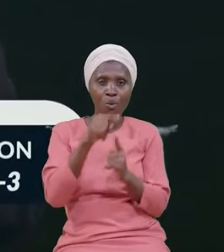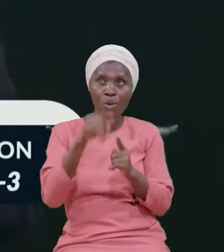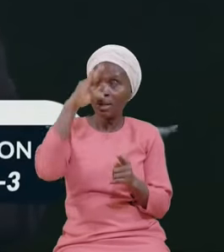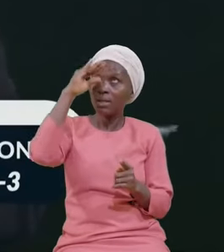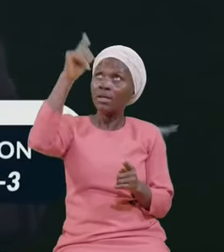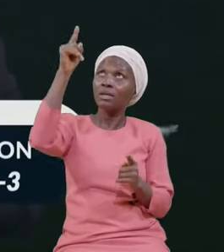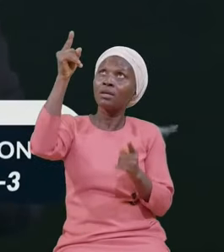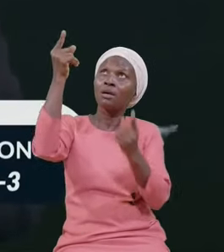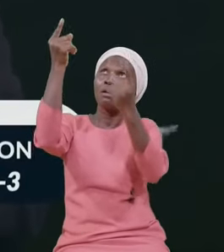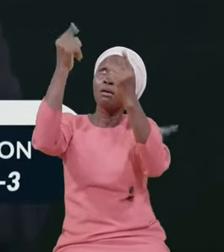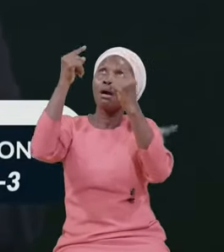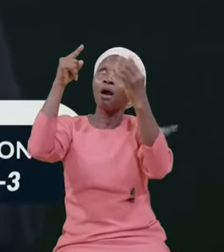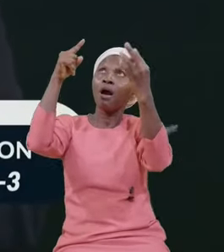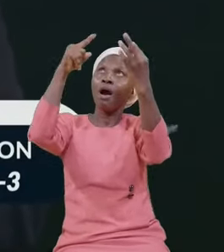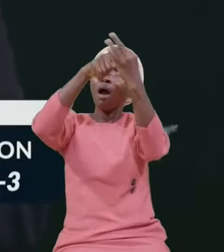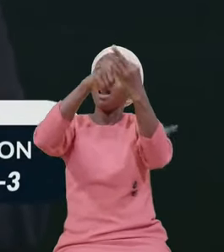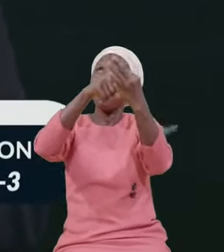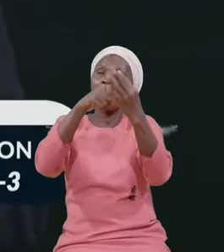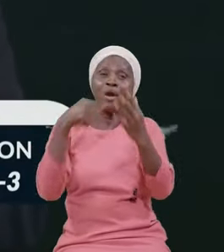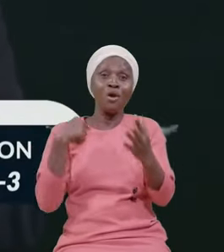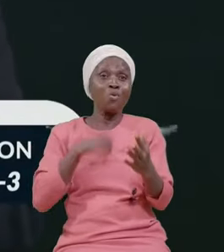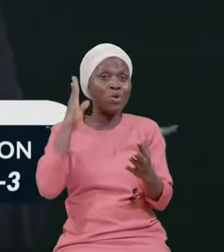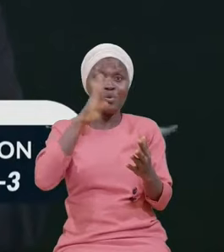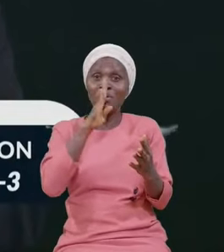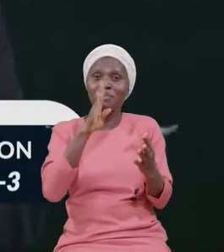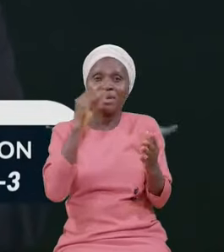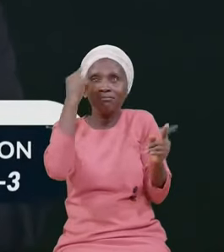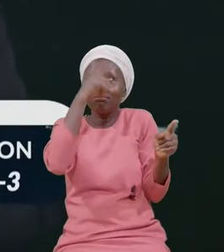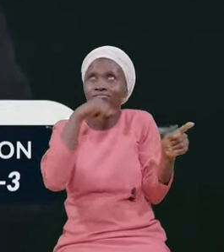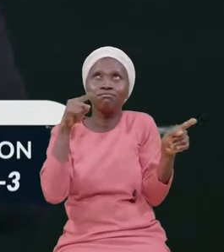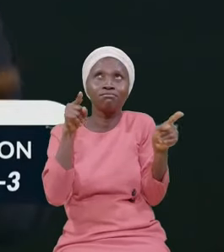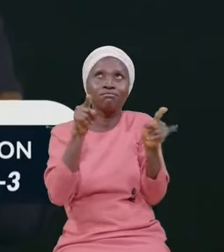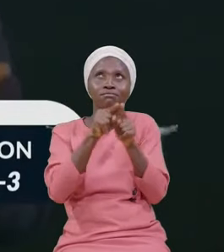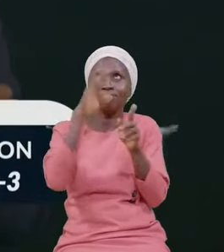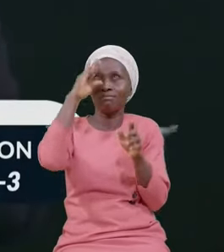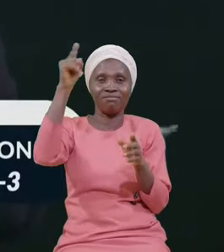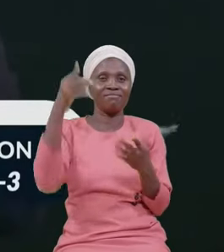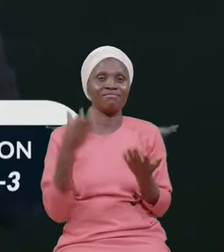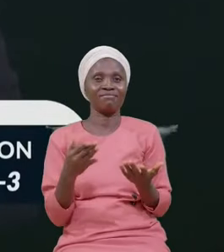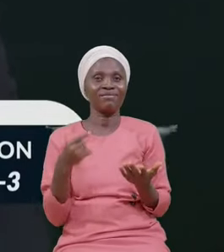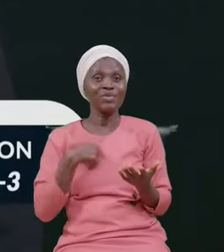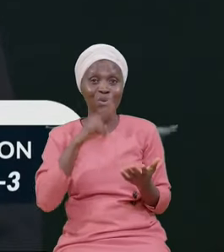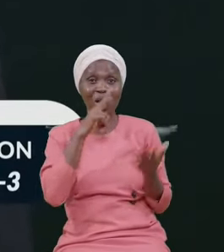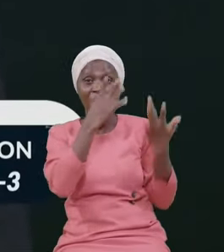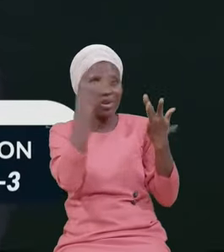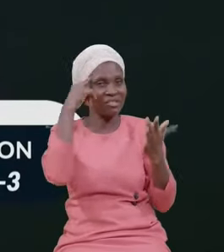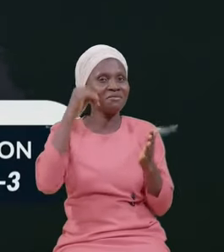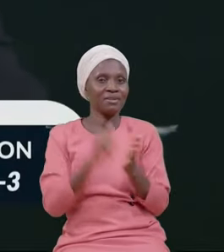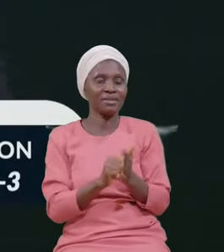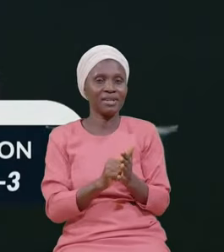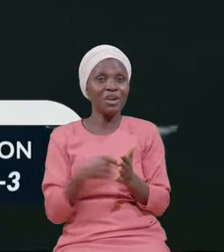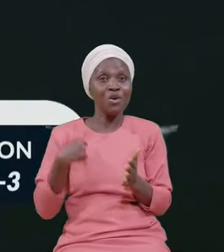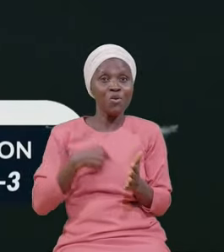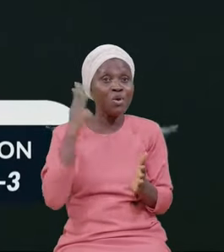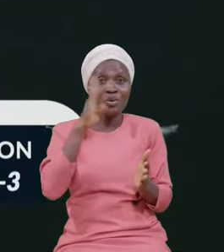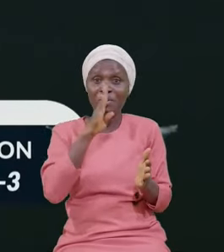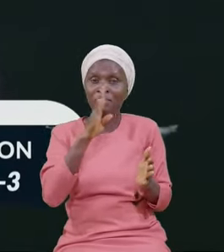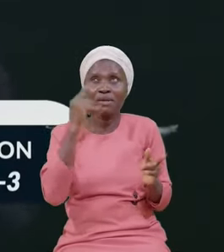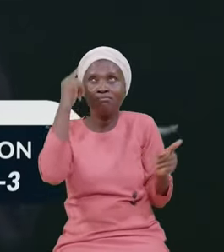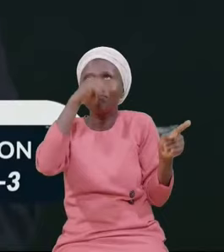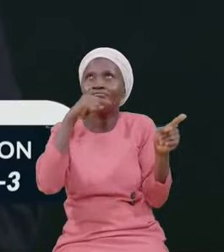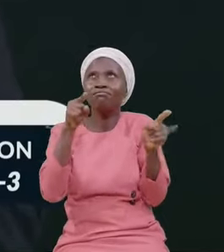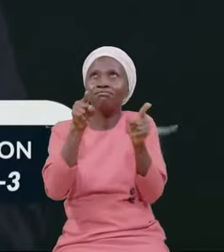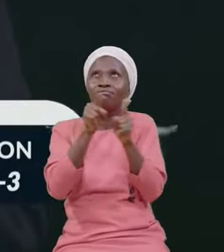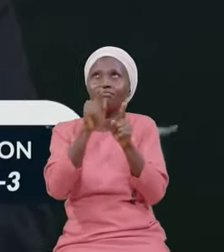be like him when looking forward to that we shall be like him for we shall